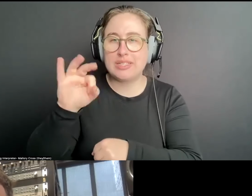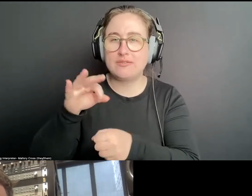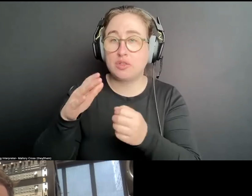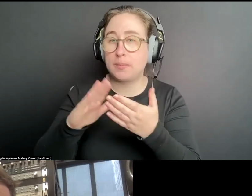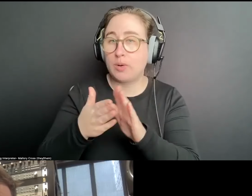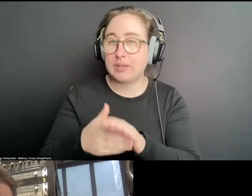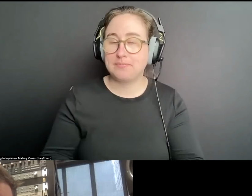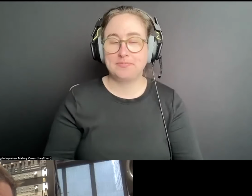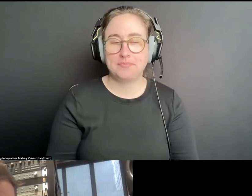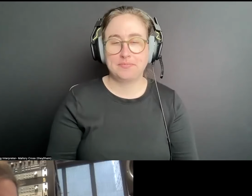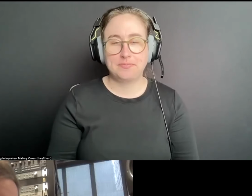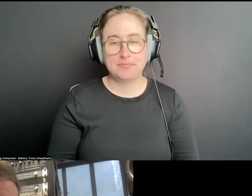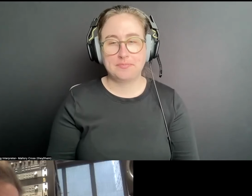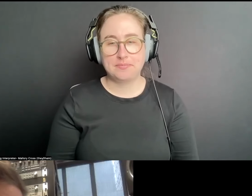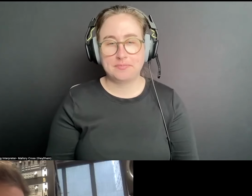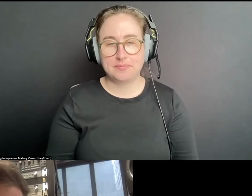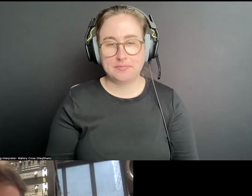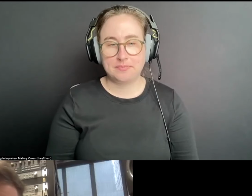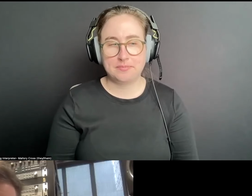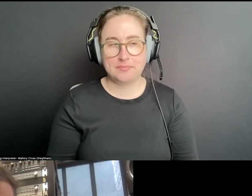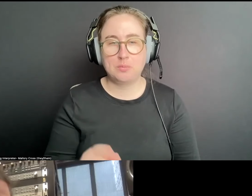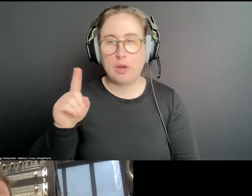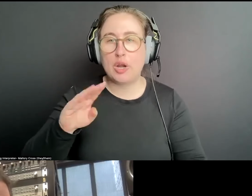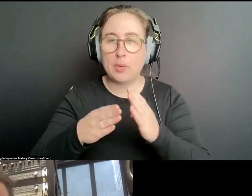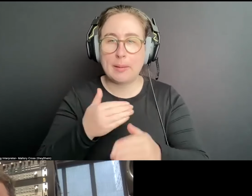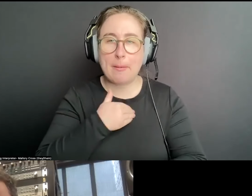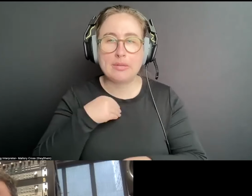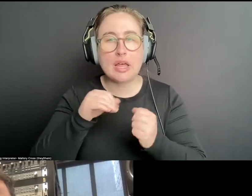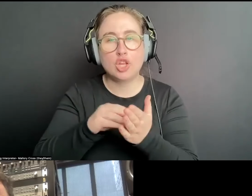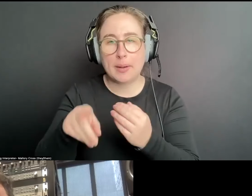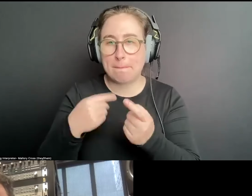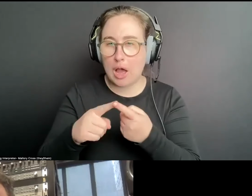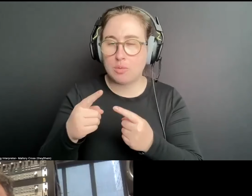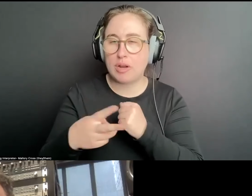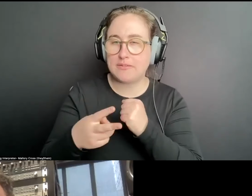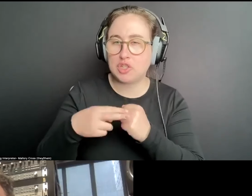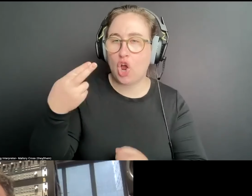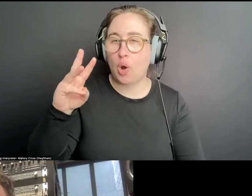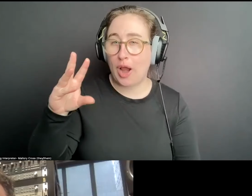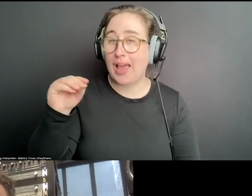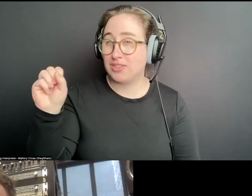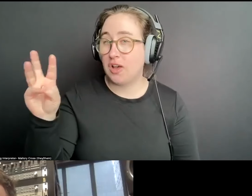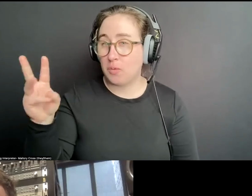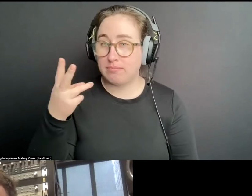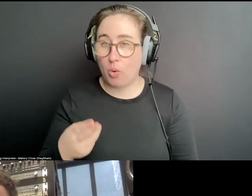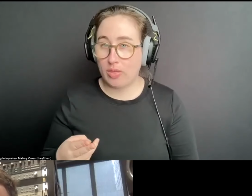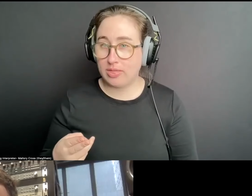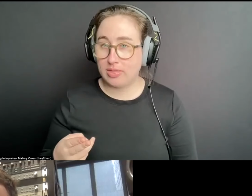community. In which community members can learn about preservation hardware and software while